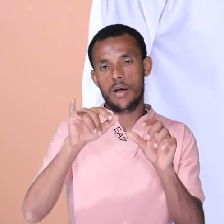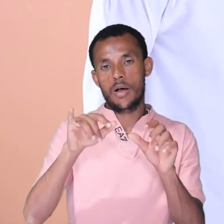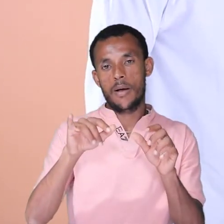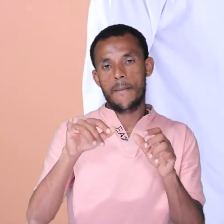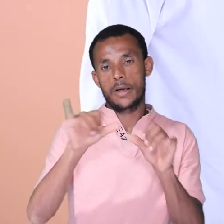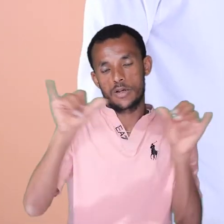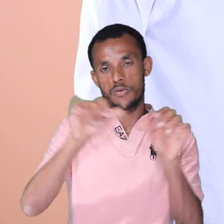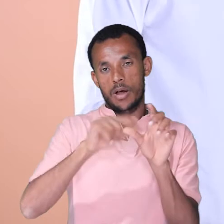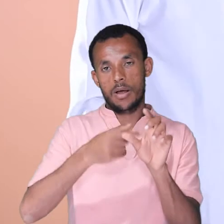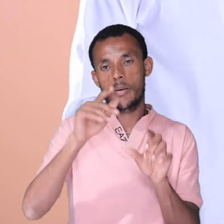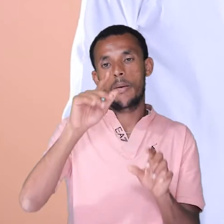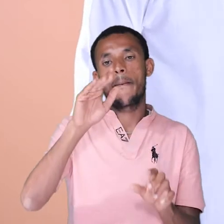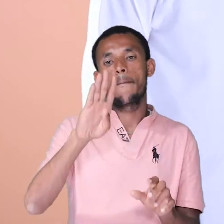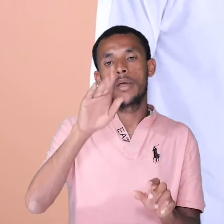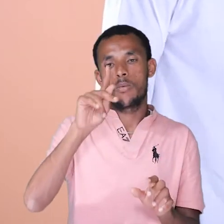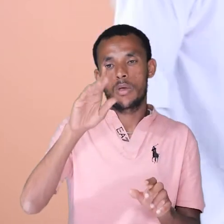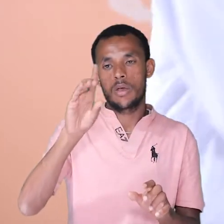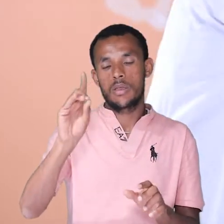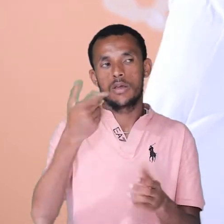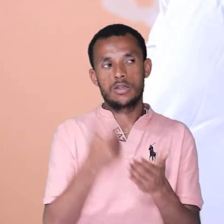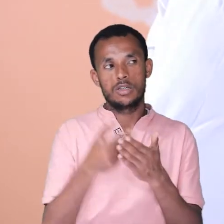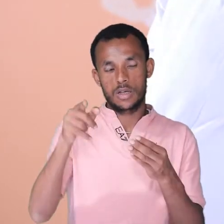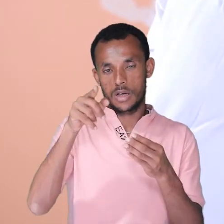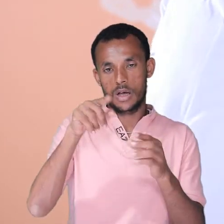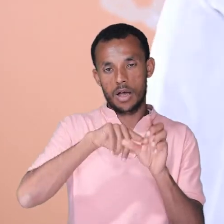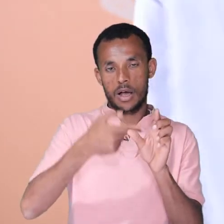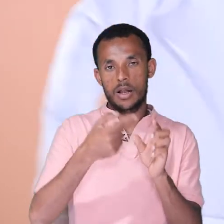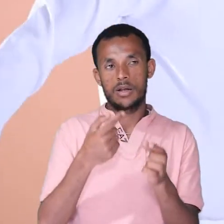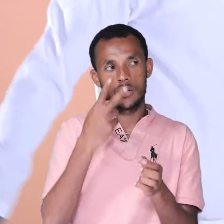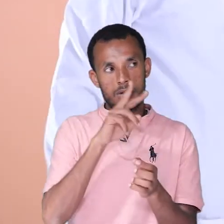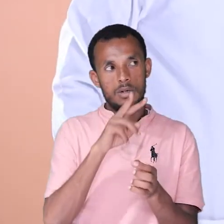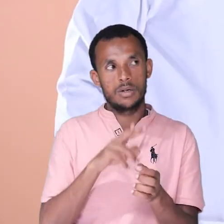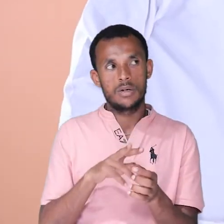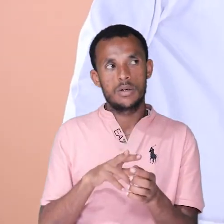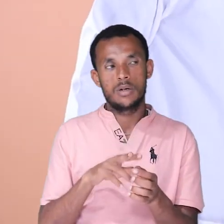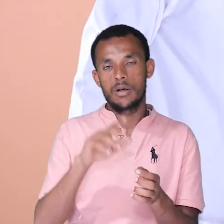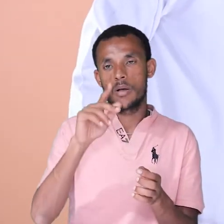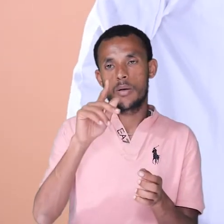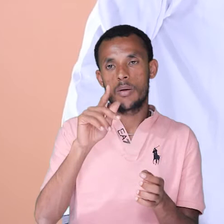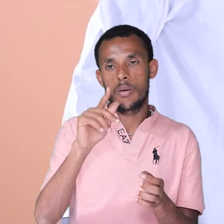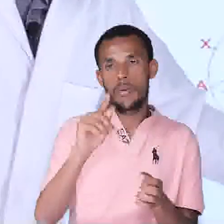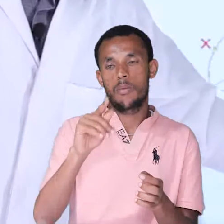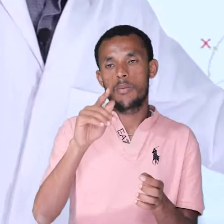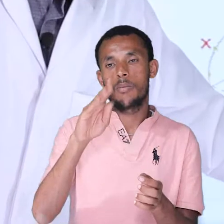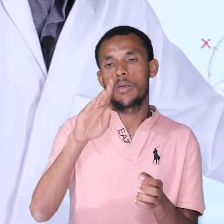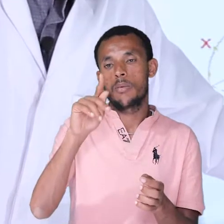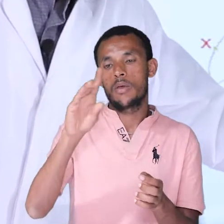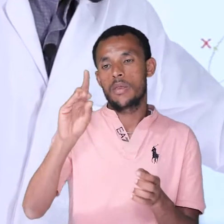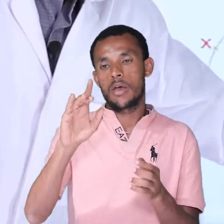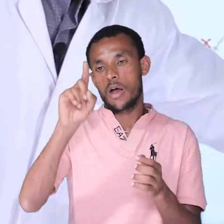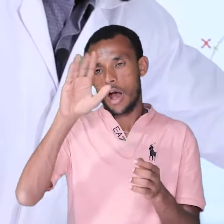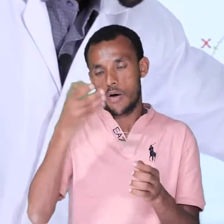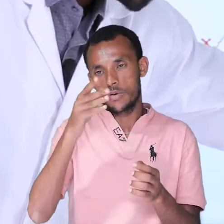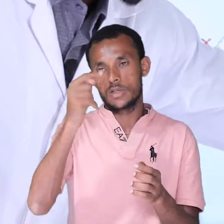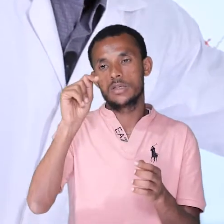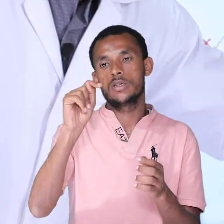BPD. BPD mean which angle? This angle. That means this angle. BPD mean half of the measures of the